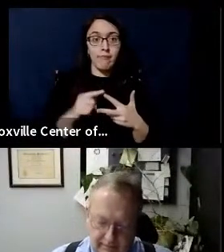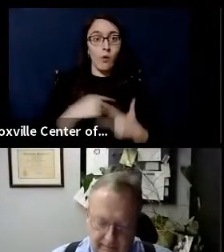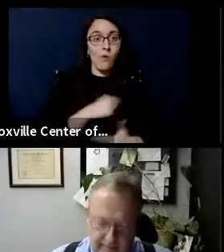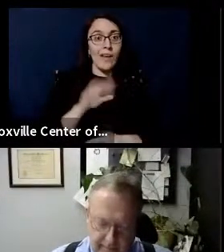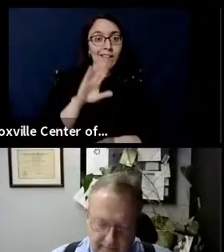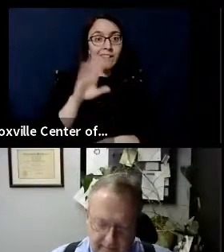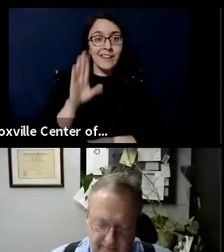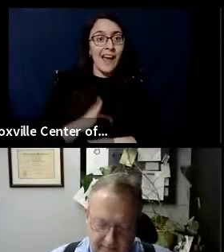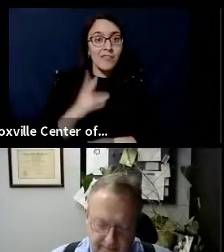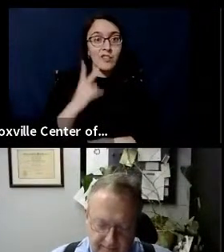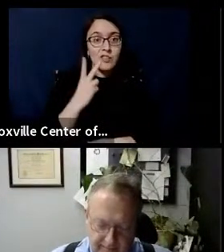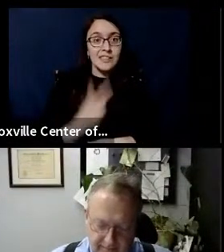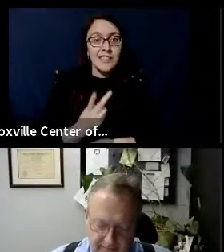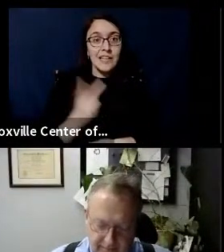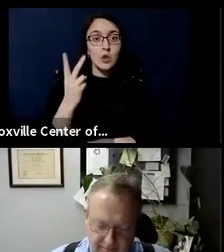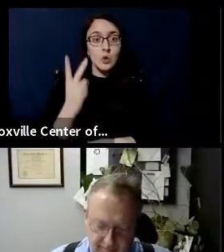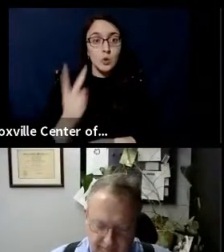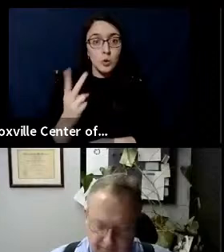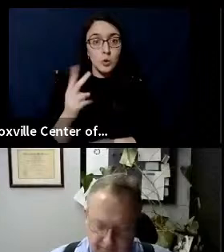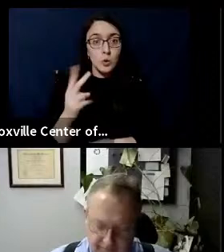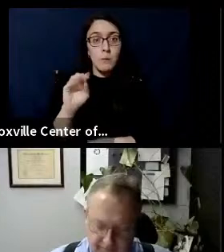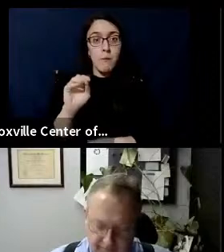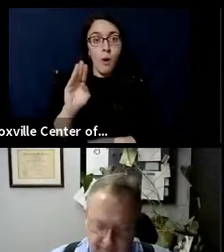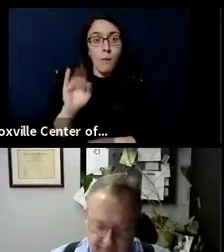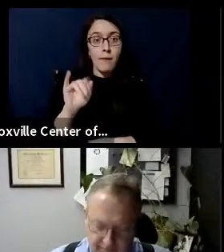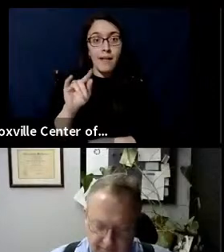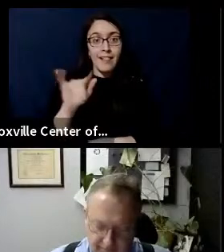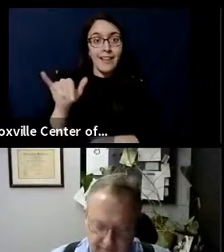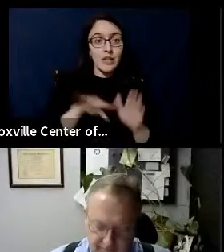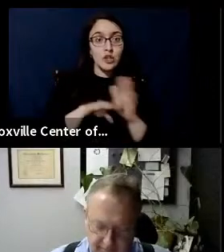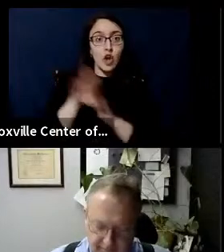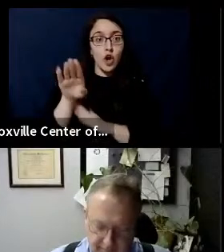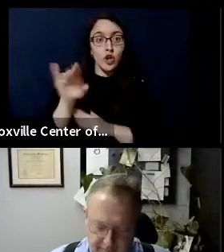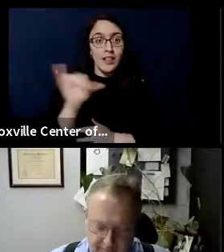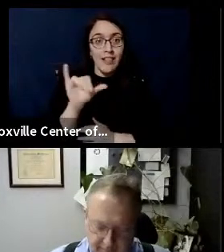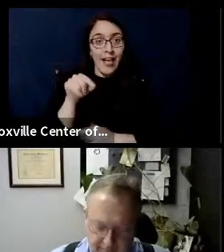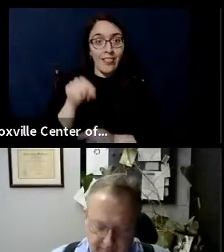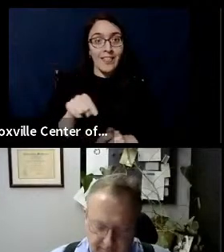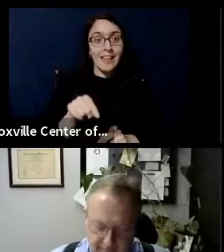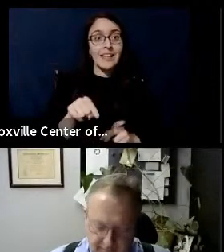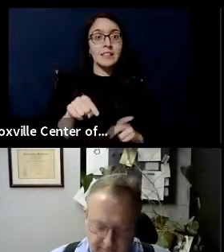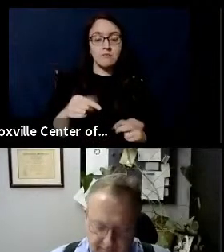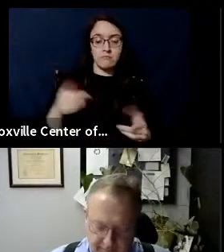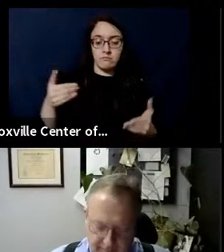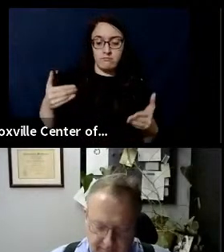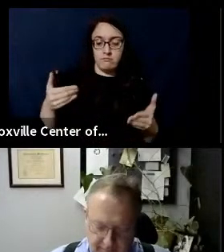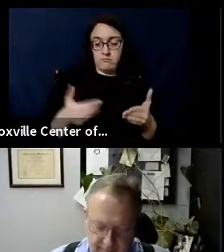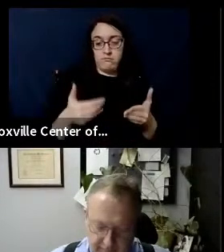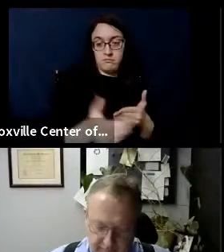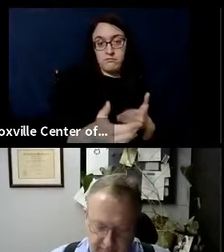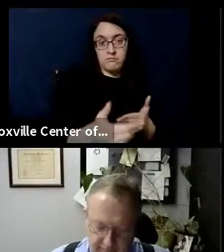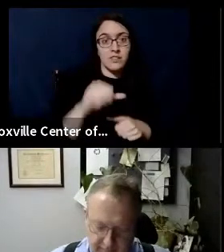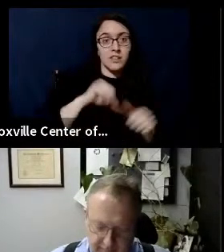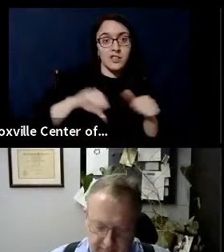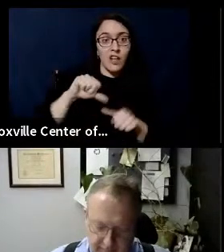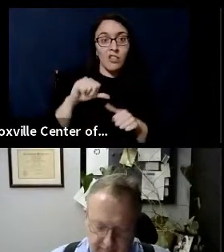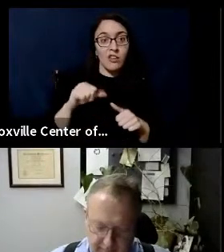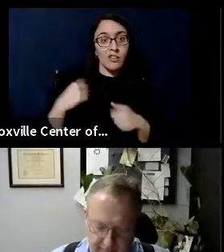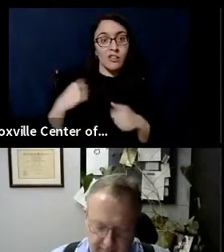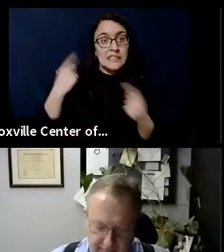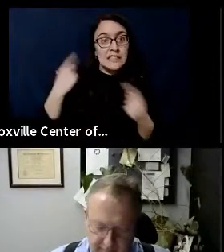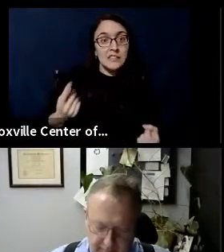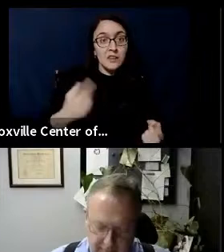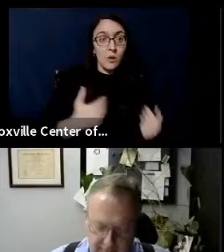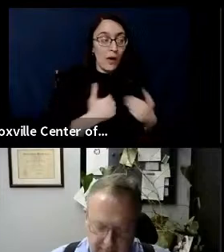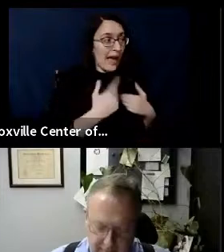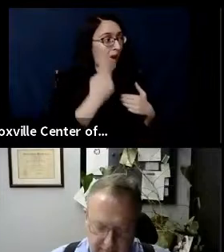two mobility surges like this back to back or this close together ever. We did have Memorial Day and